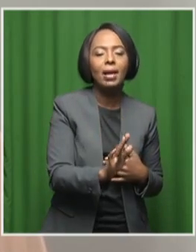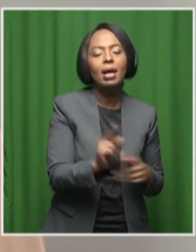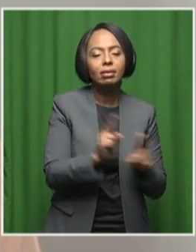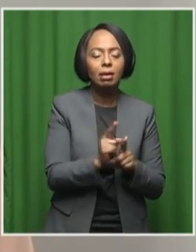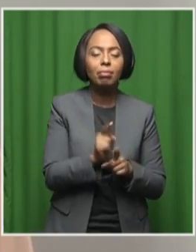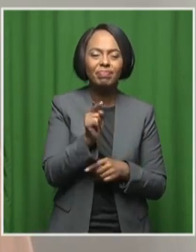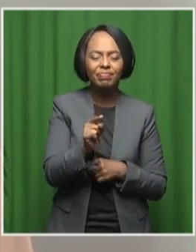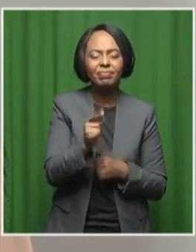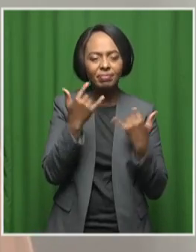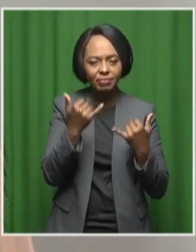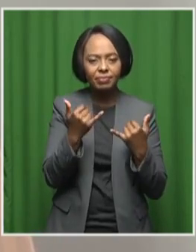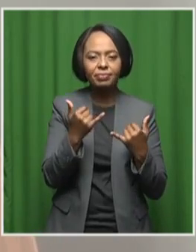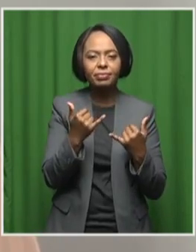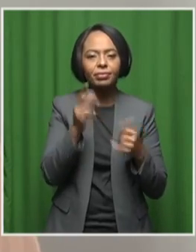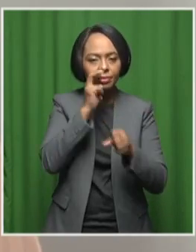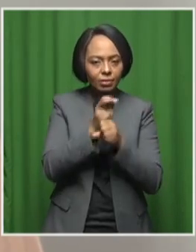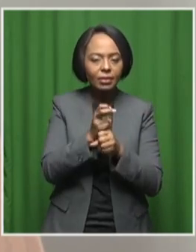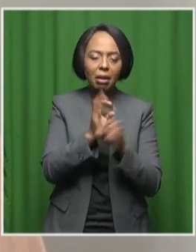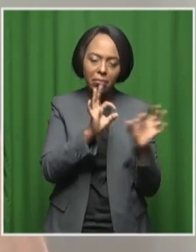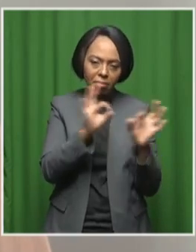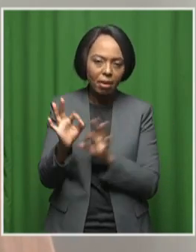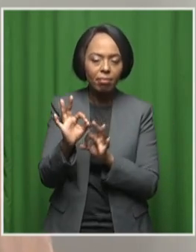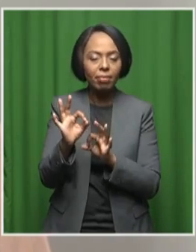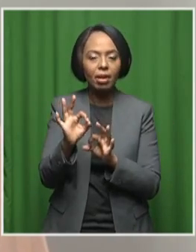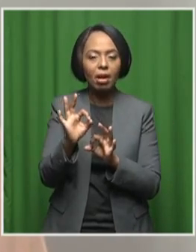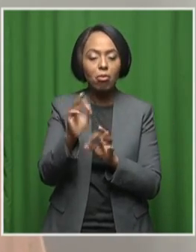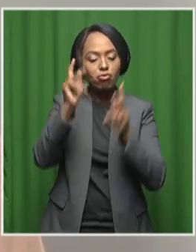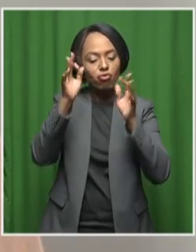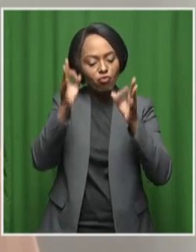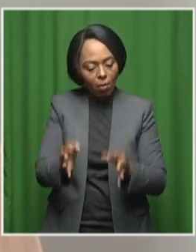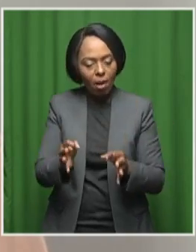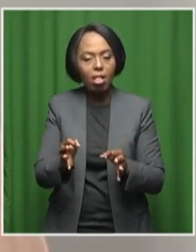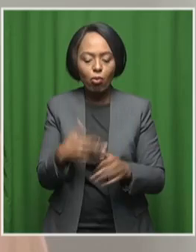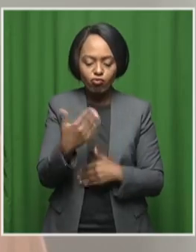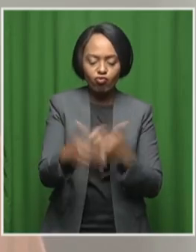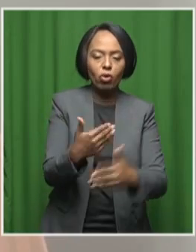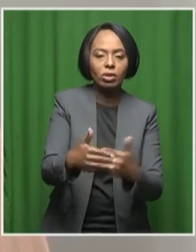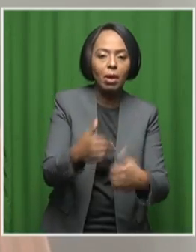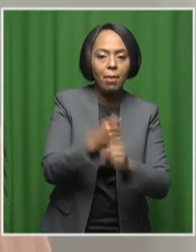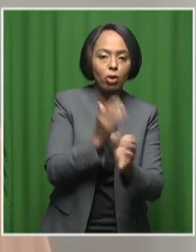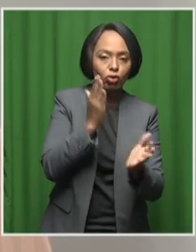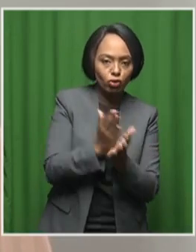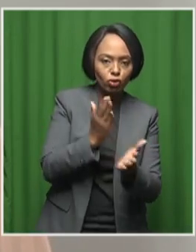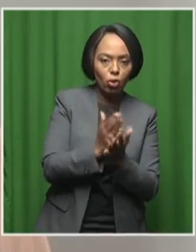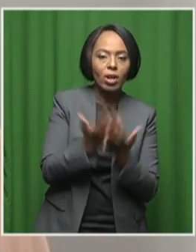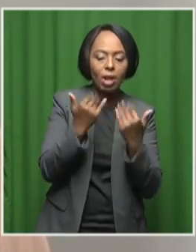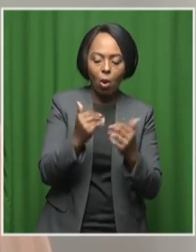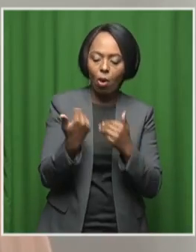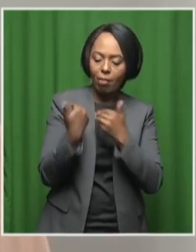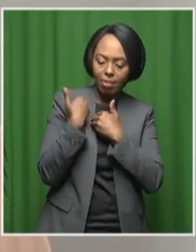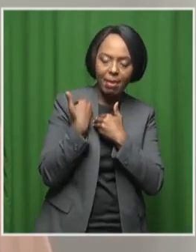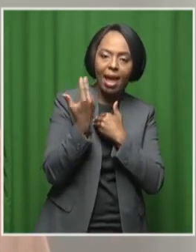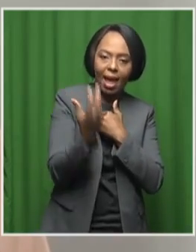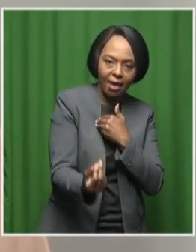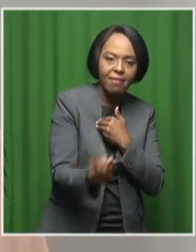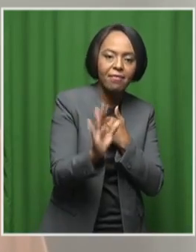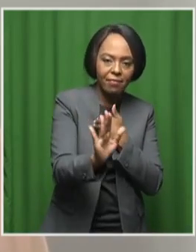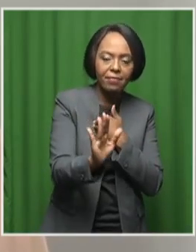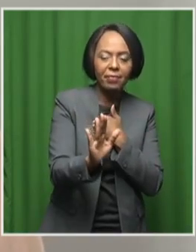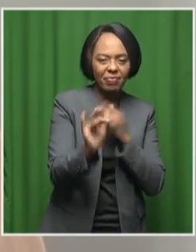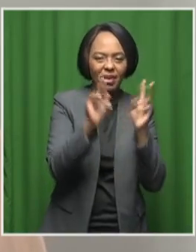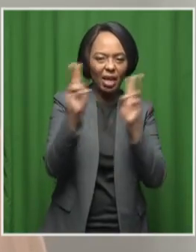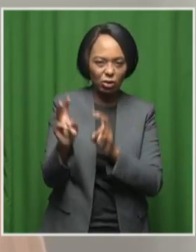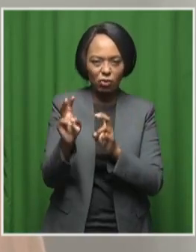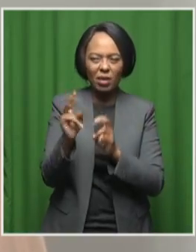a court-directed process, so we want to ensure that we are also able to ensure accountability in terms of